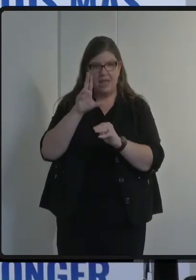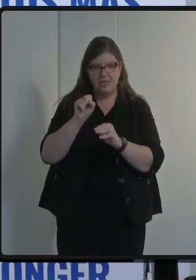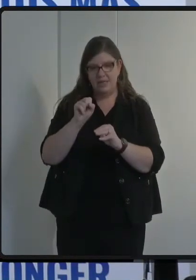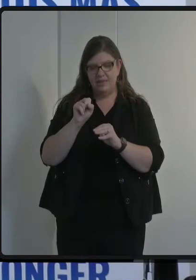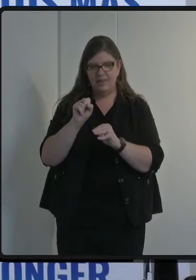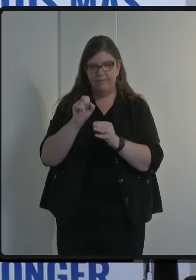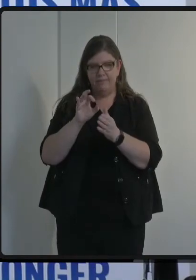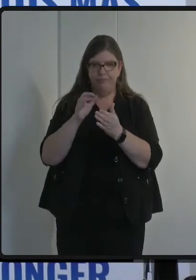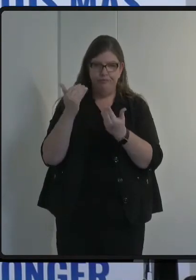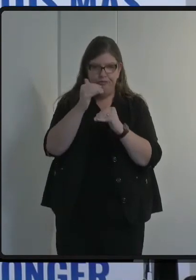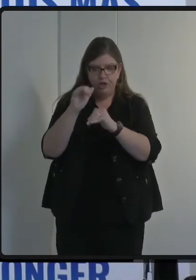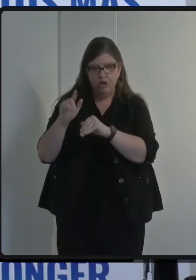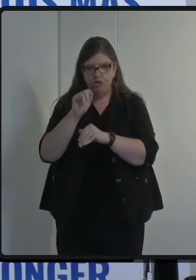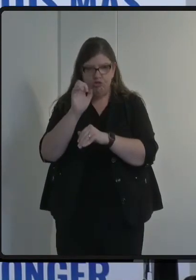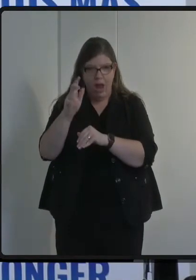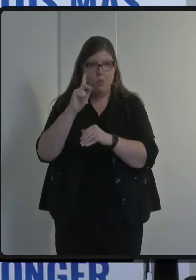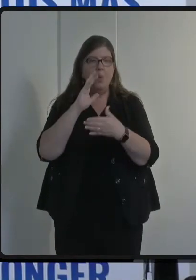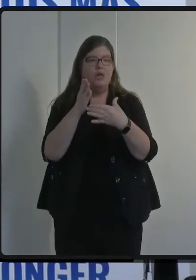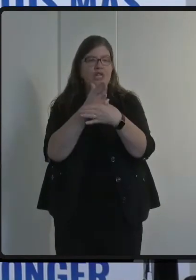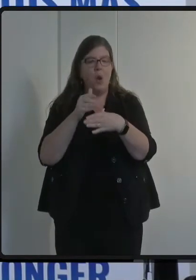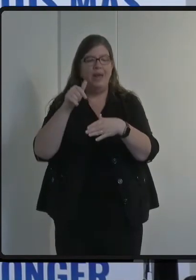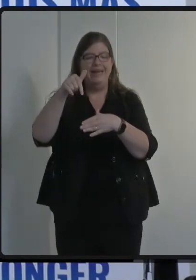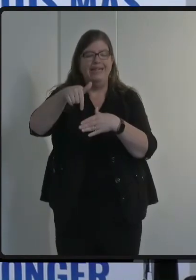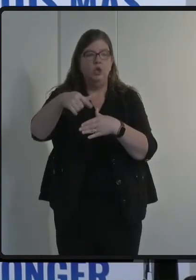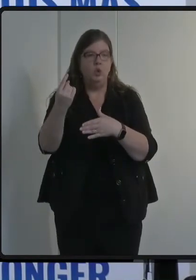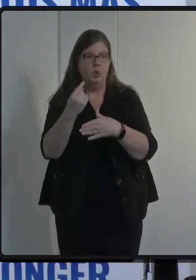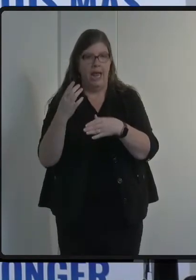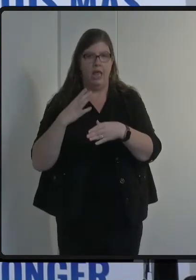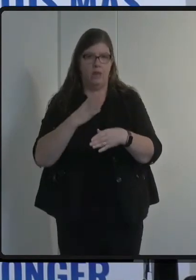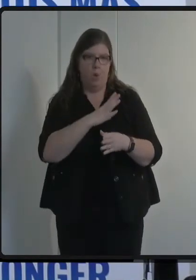and so we will be sharing that on Tuesday at the board meeting.